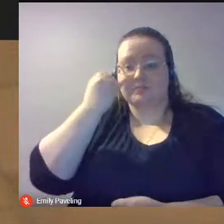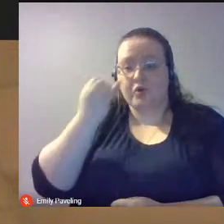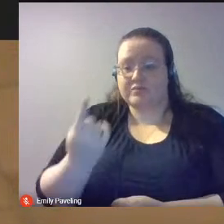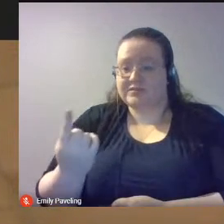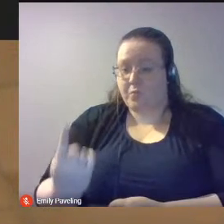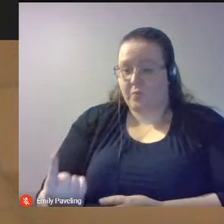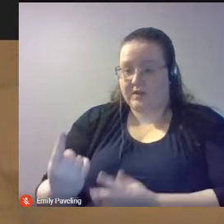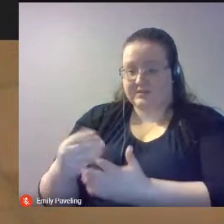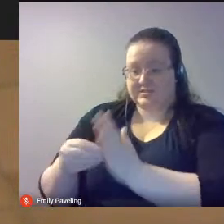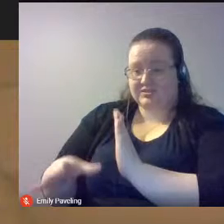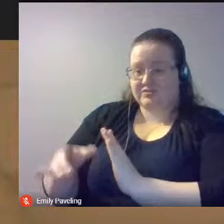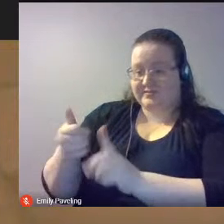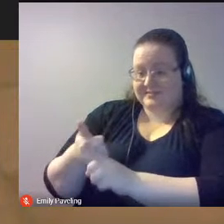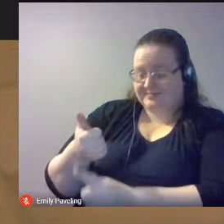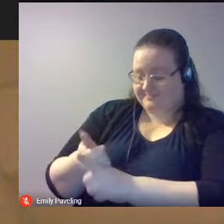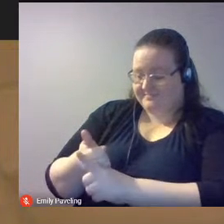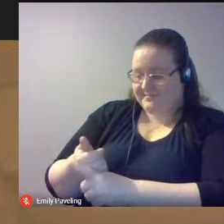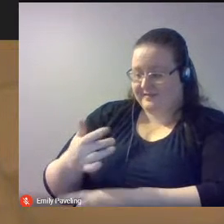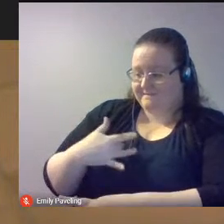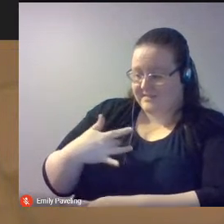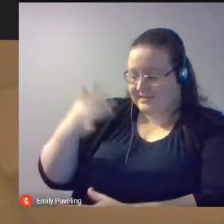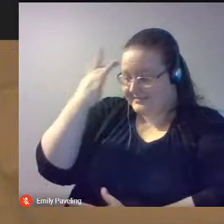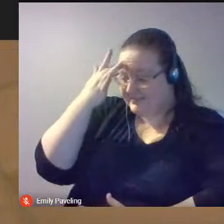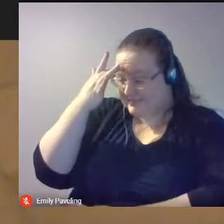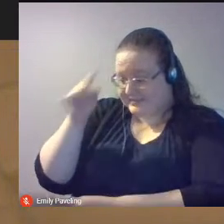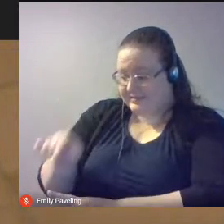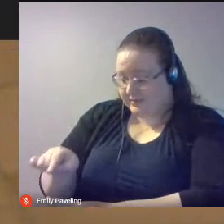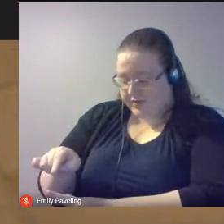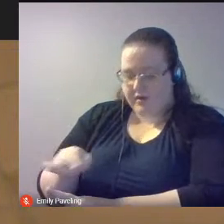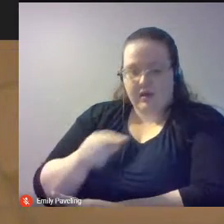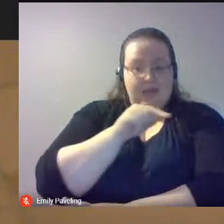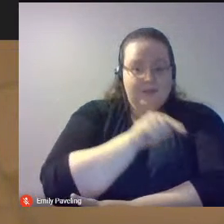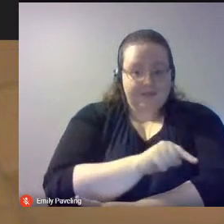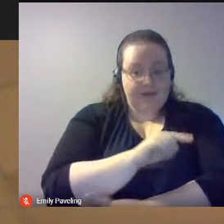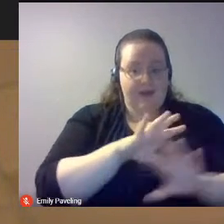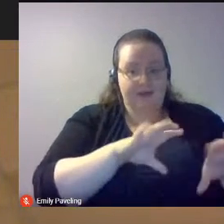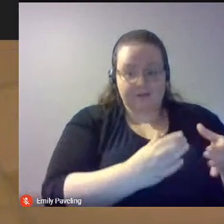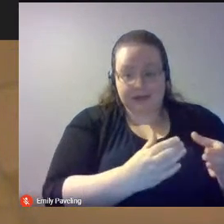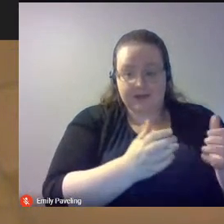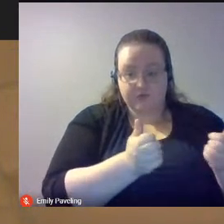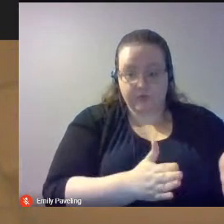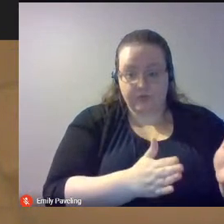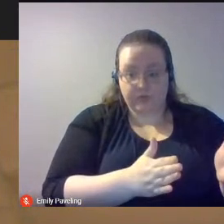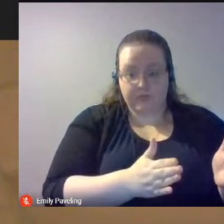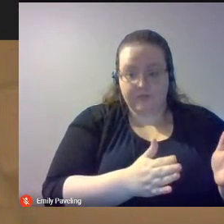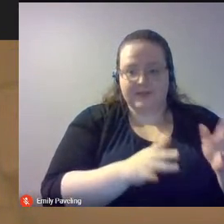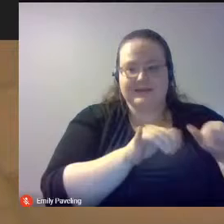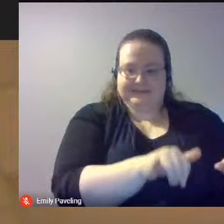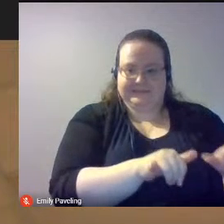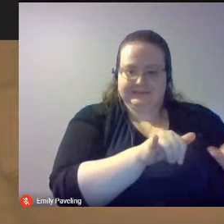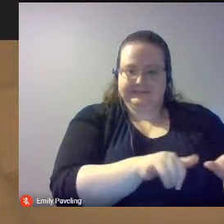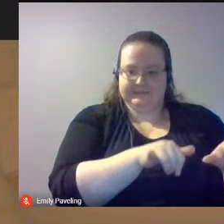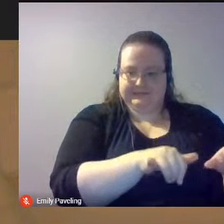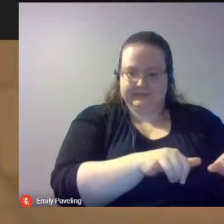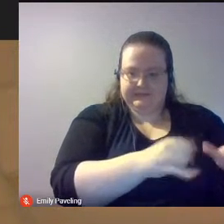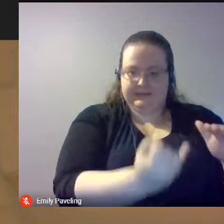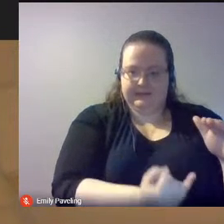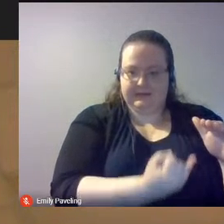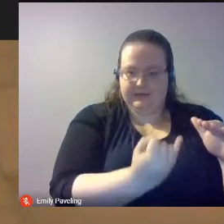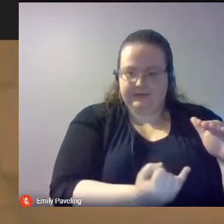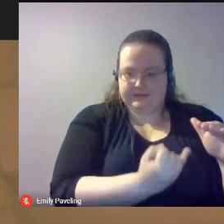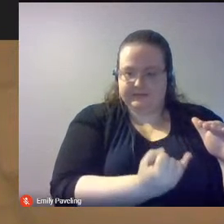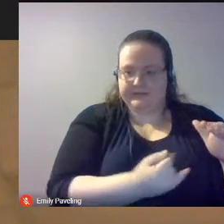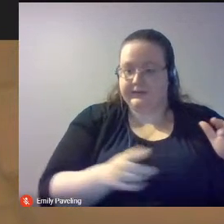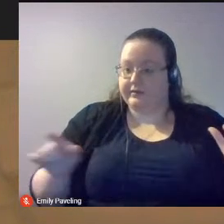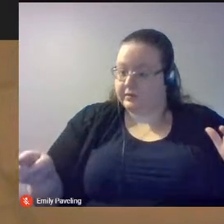individual must continue to be grouped together and monitored for symptoms of illness until the ill student receives their COVID-19 test